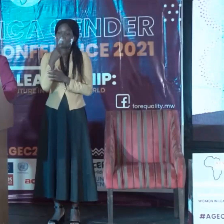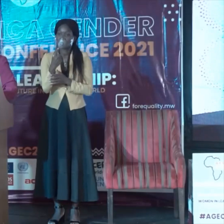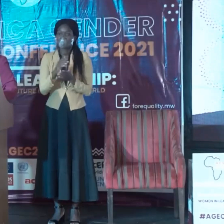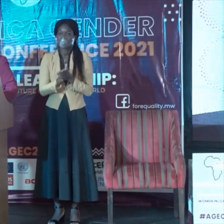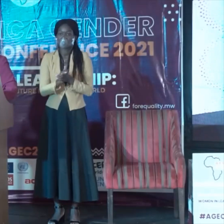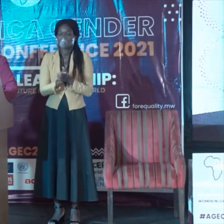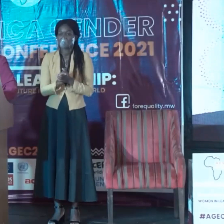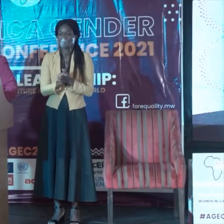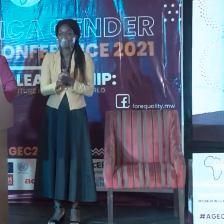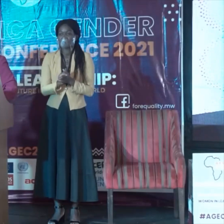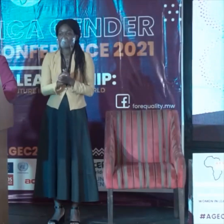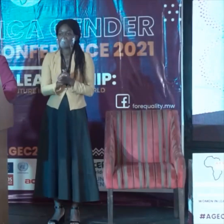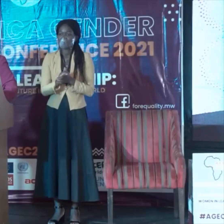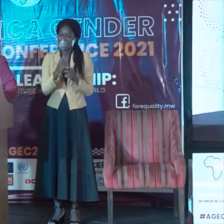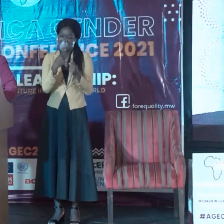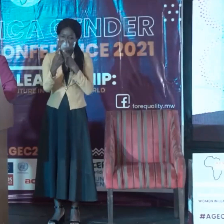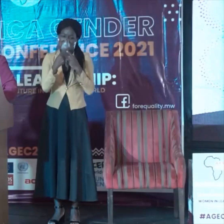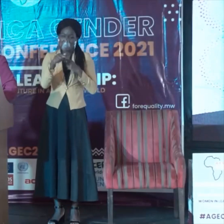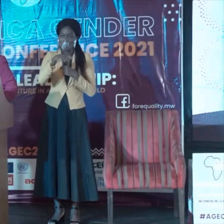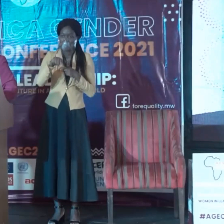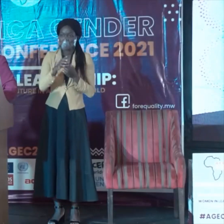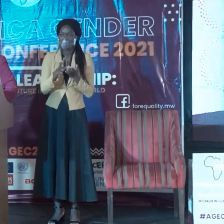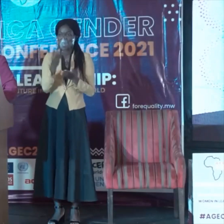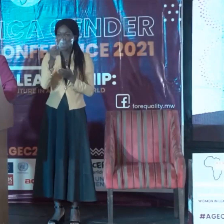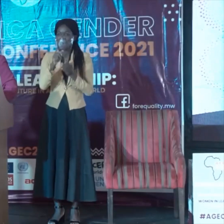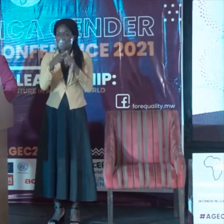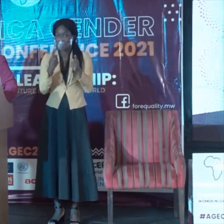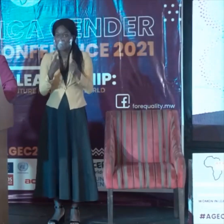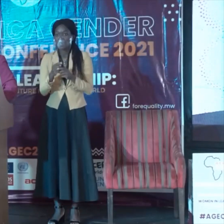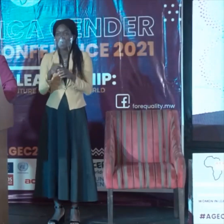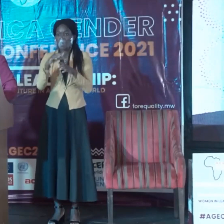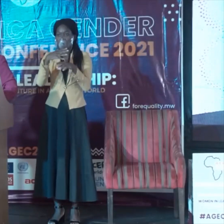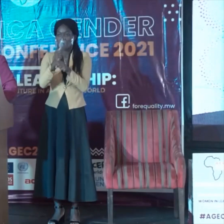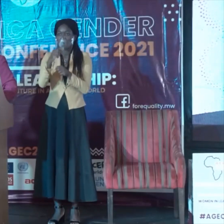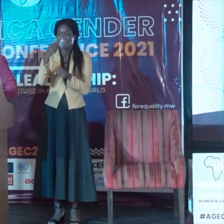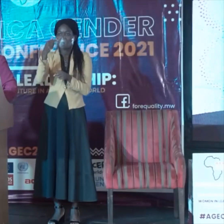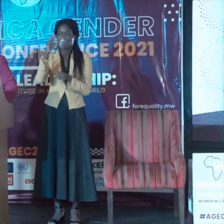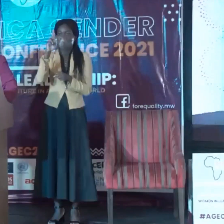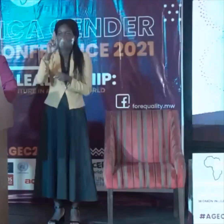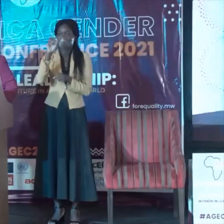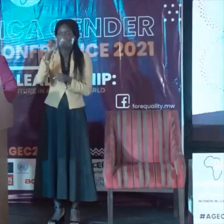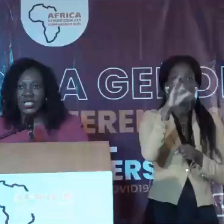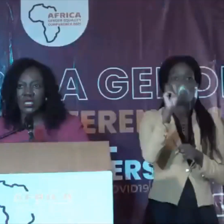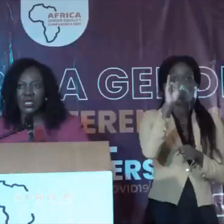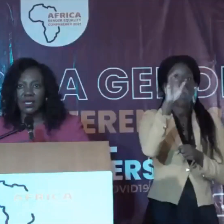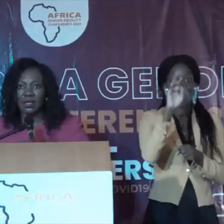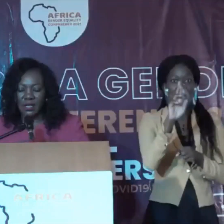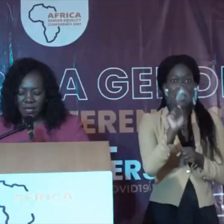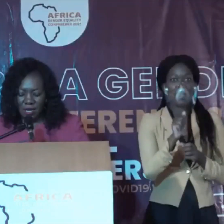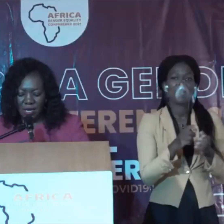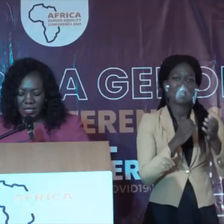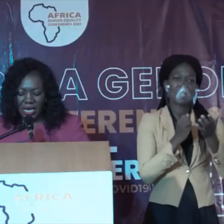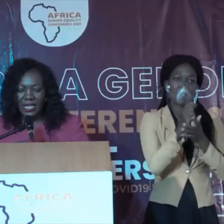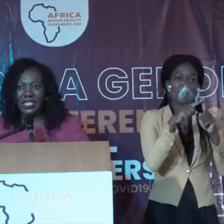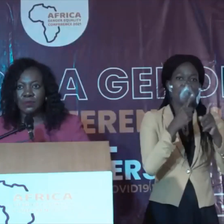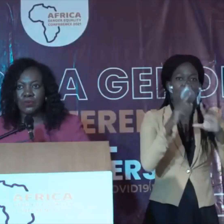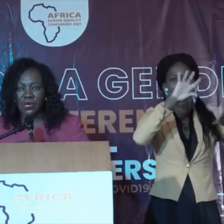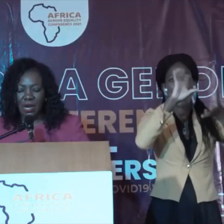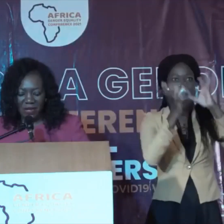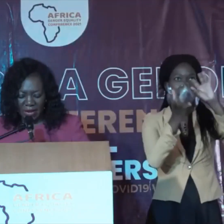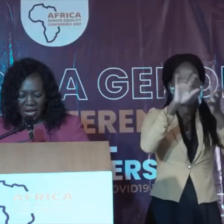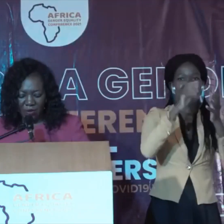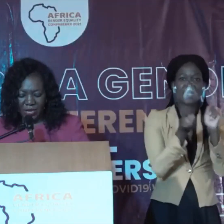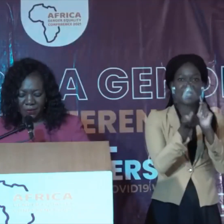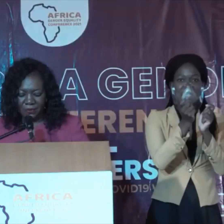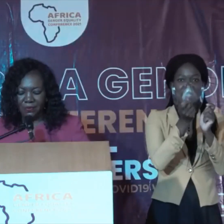is being sponsored and hosted by Trocaire with support from the Climate Change Challenge program